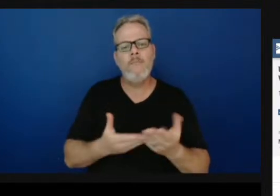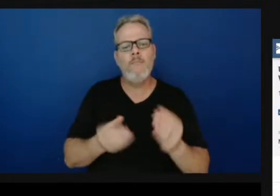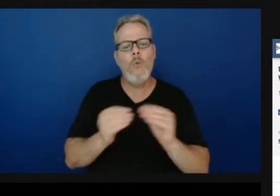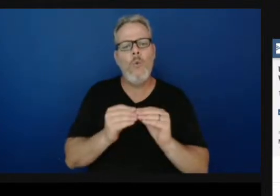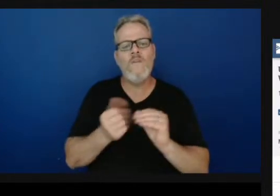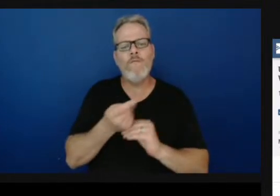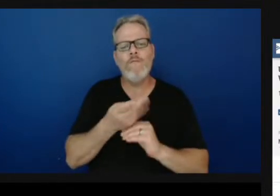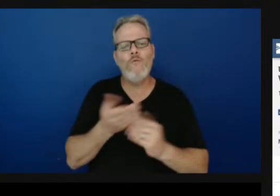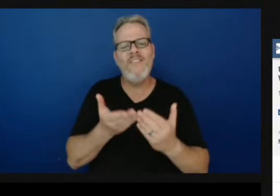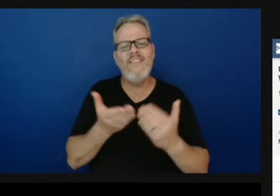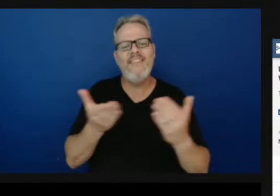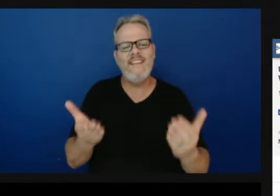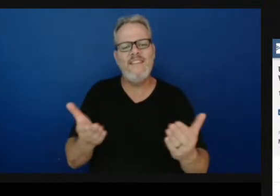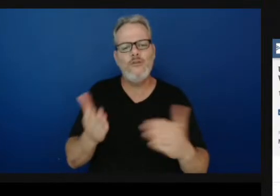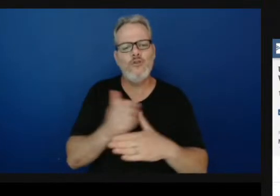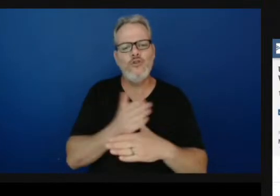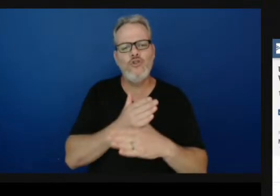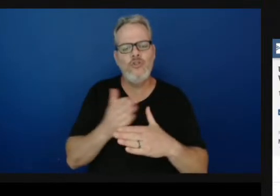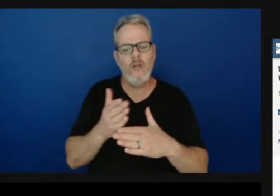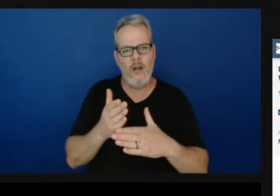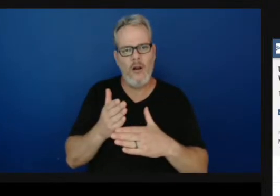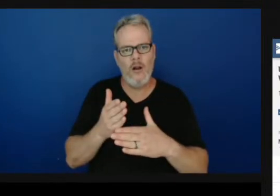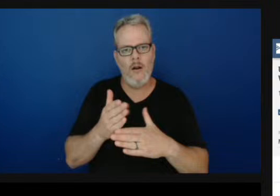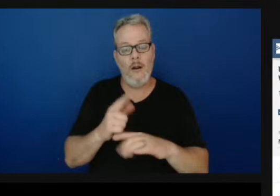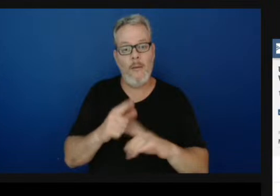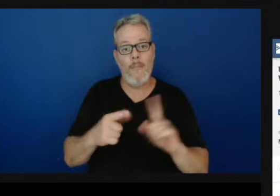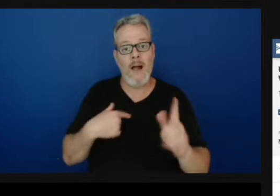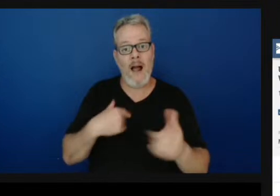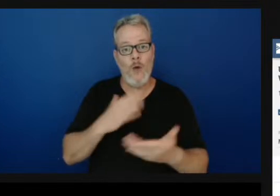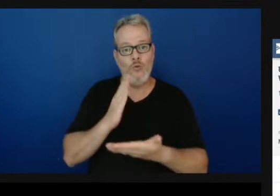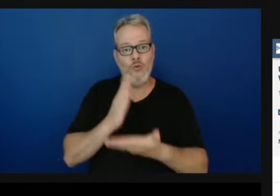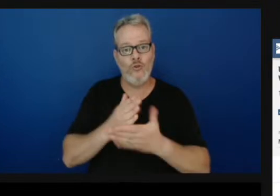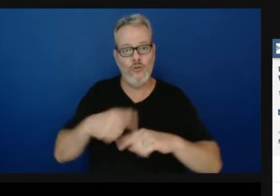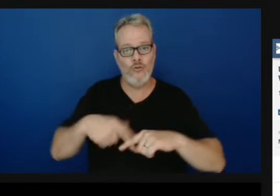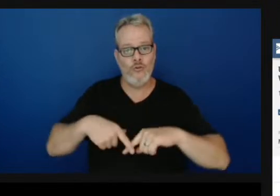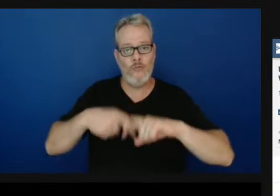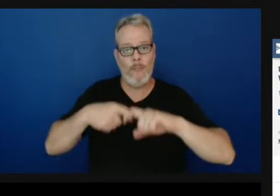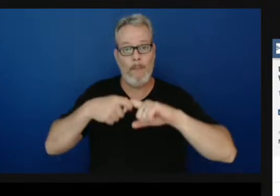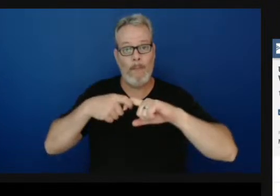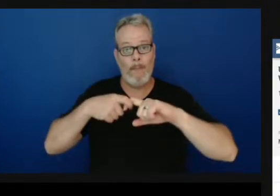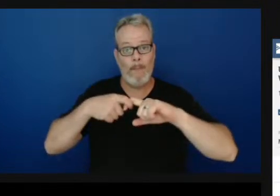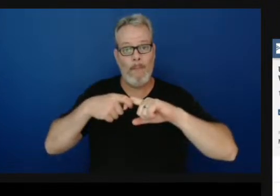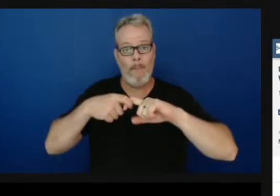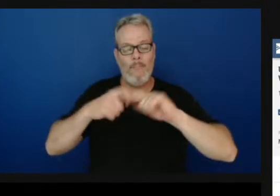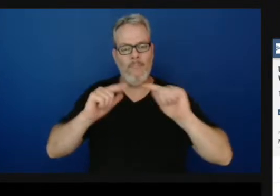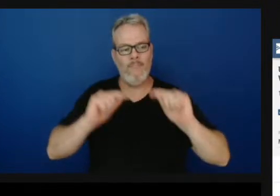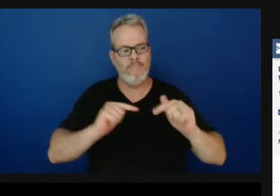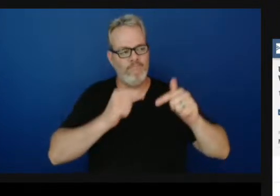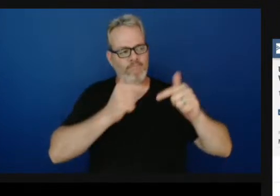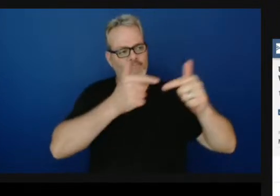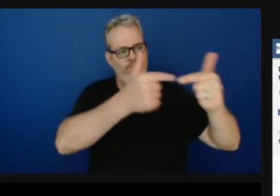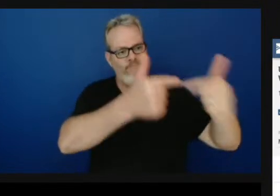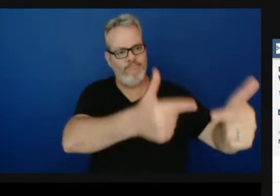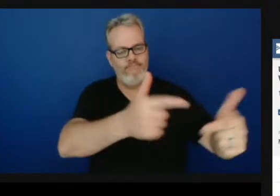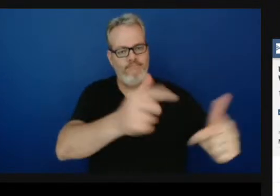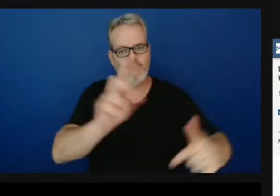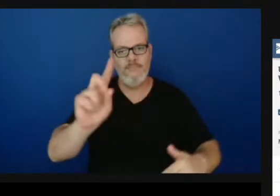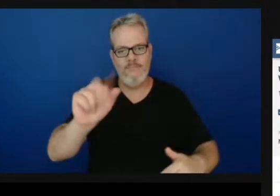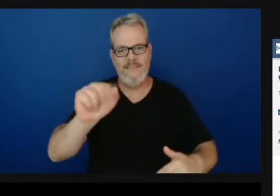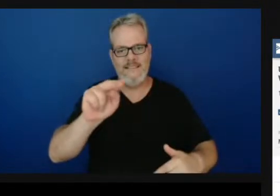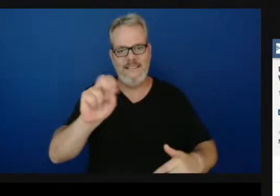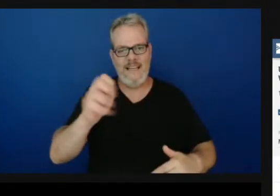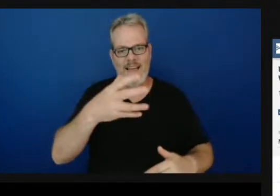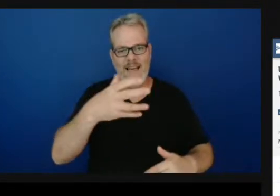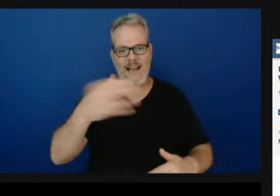back half, but I will cease for now. Let's take a little break and pass it over to Dane and Lou.